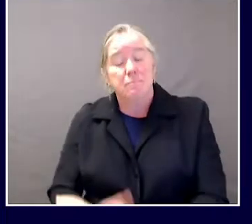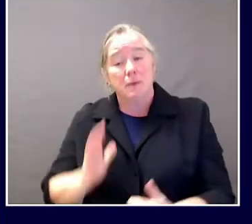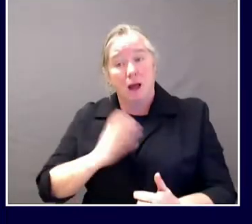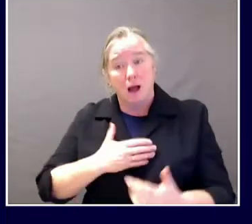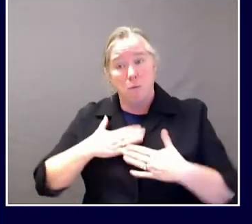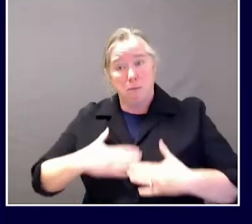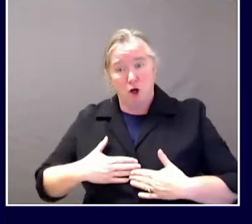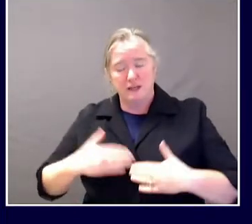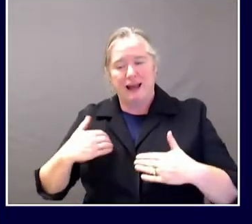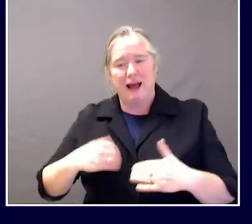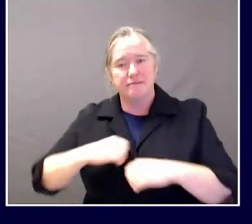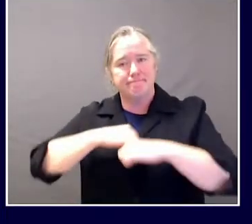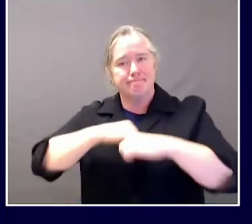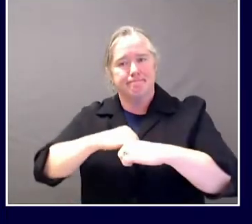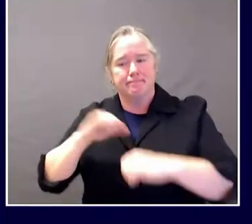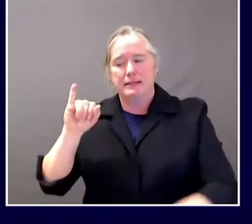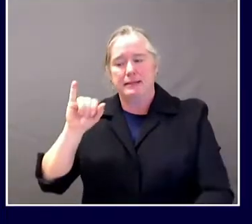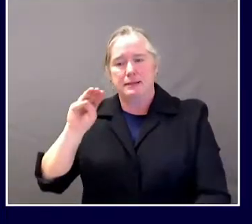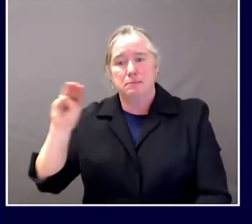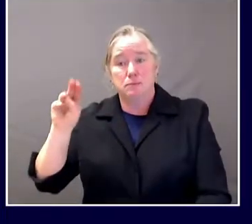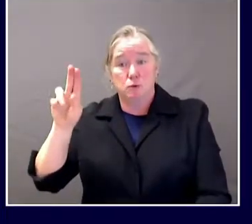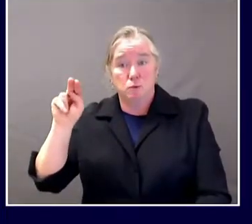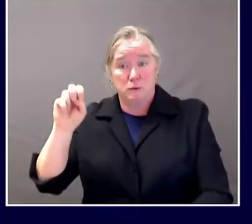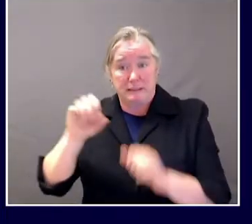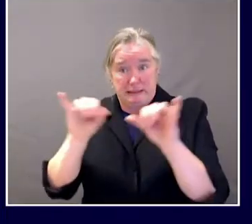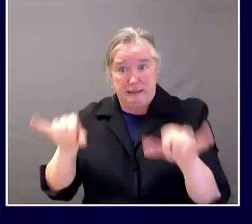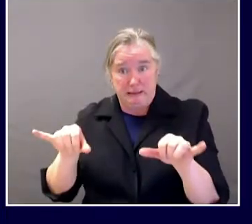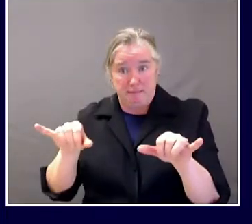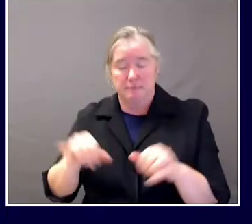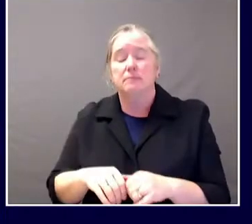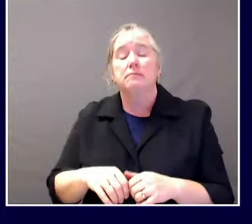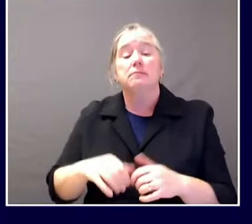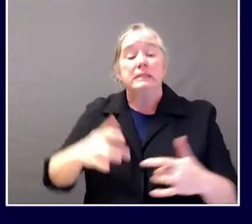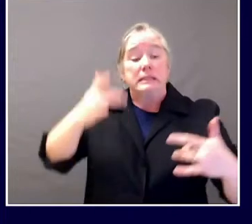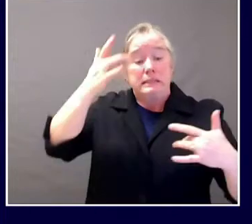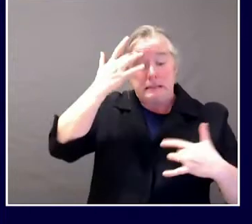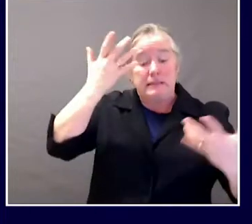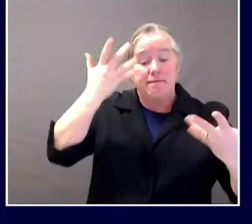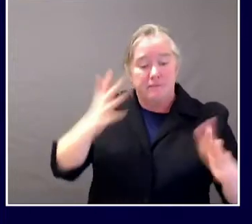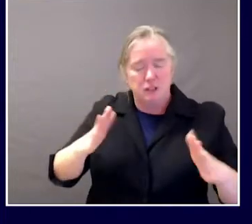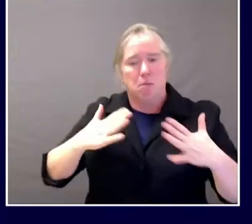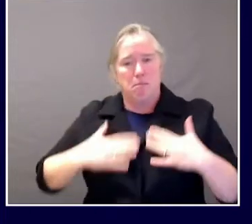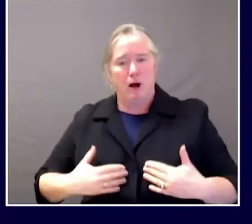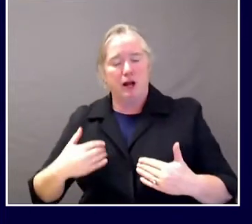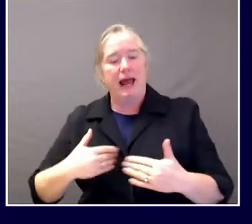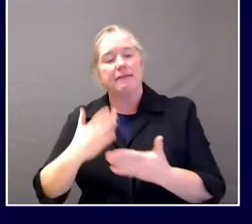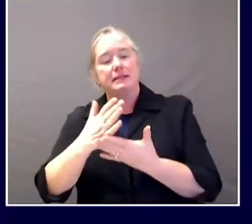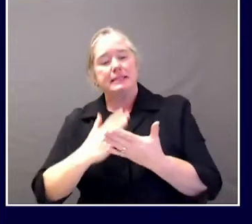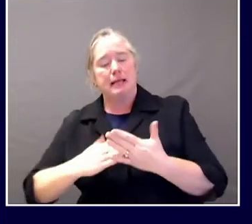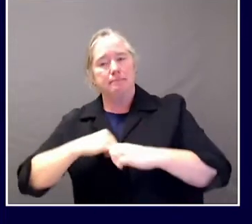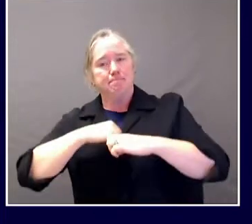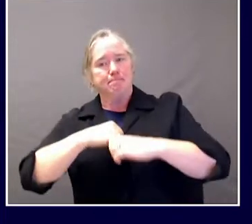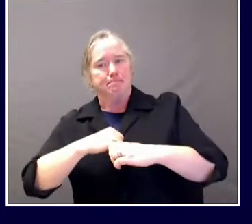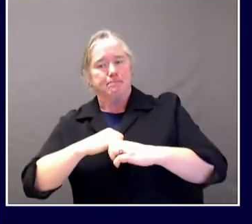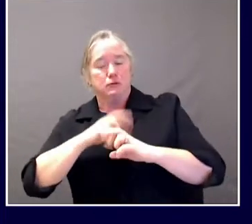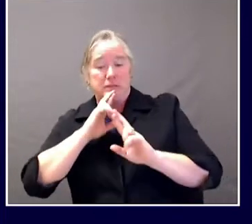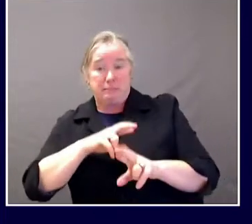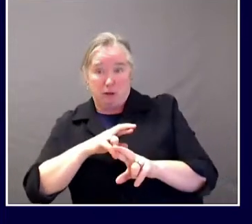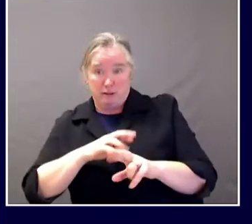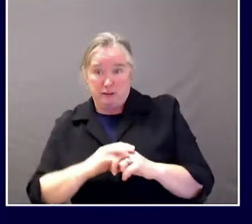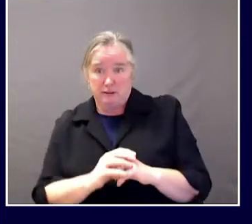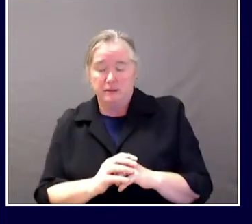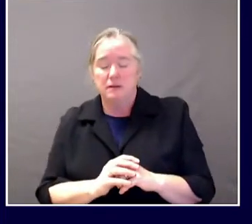degree of a response after you've been infected with COVID-19, The early data from at least 2